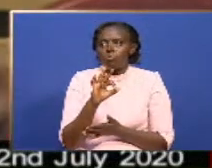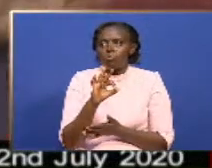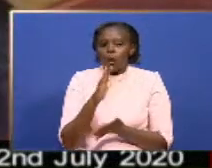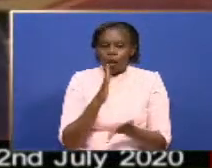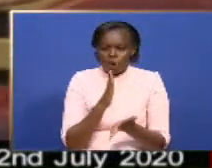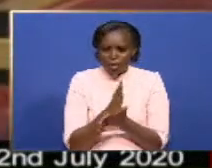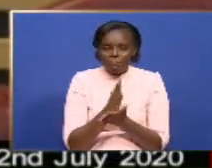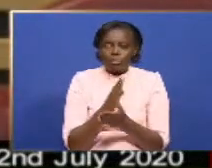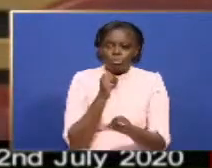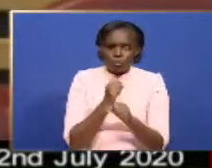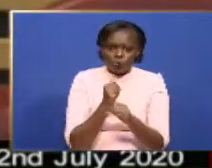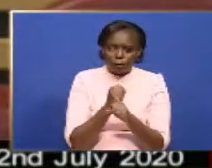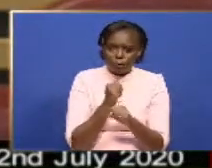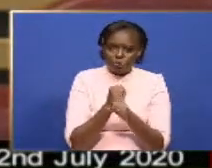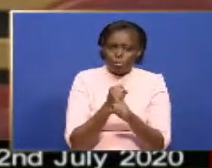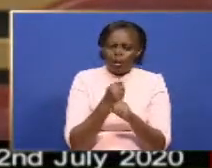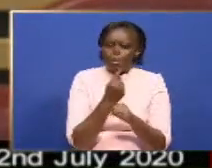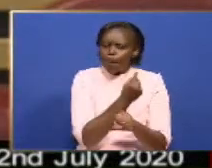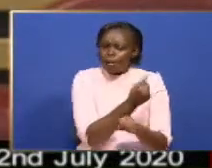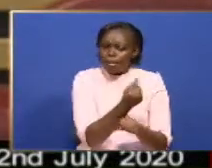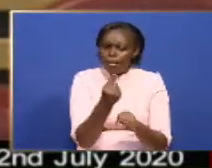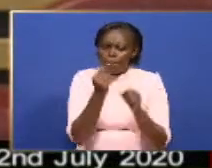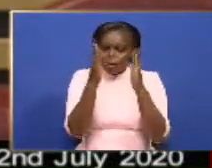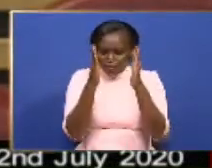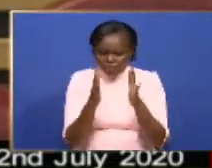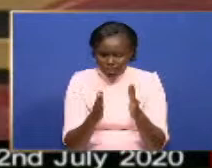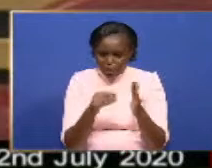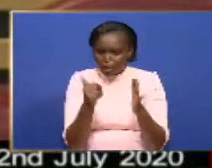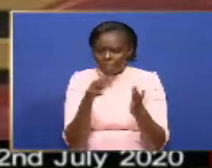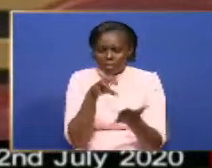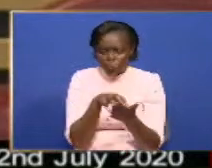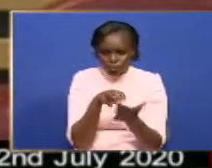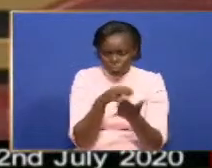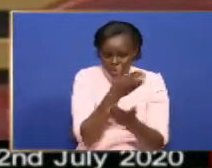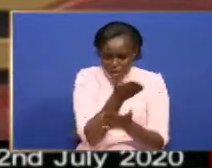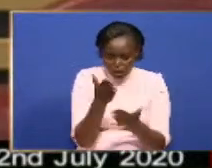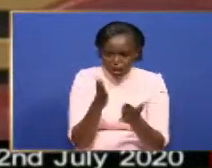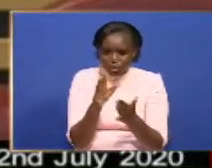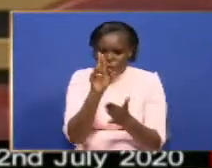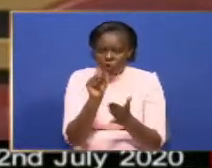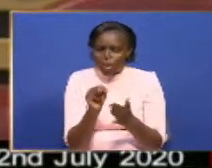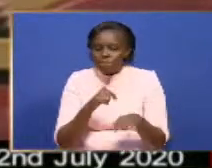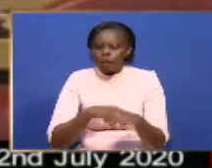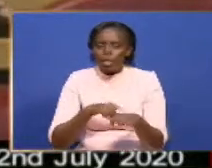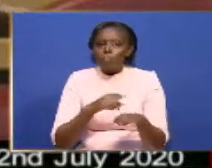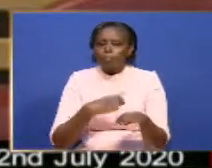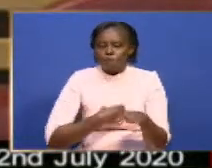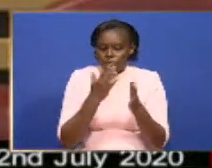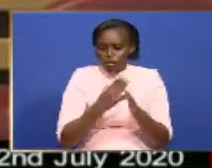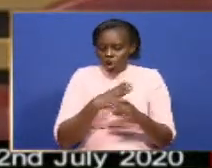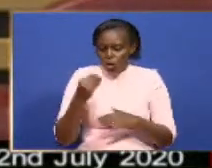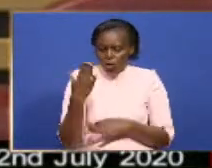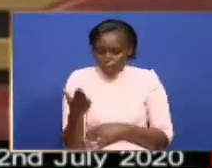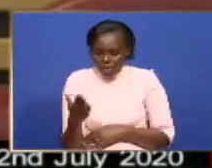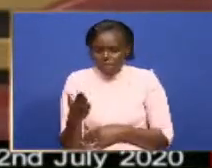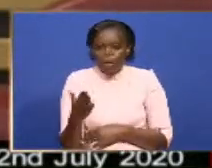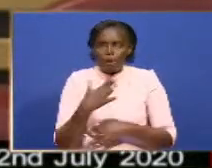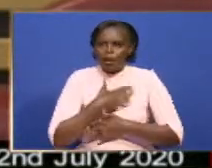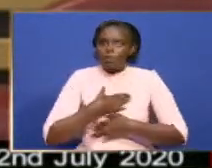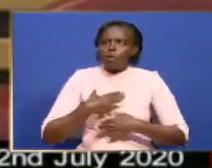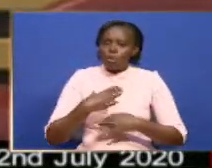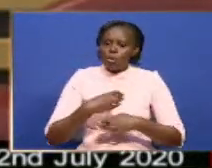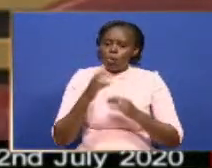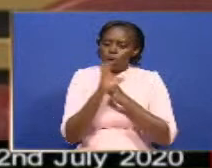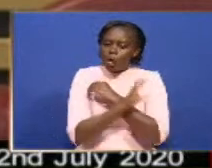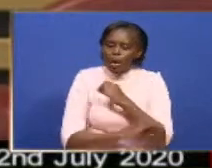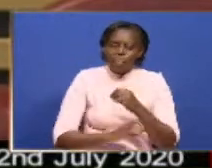rights and duties to every person in any given situation. Even you, when you go as a visitor, not even a refugee, you go to a